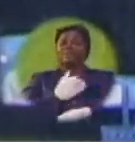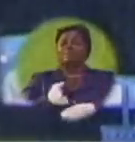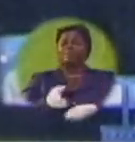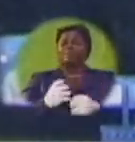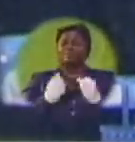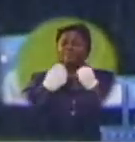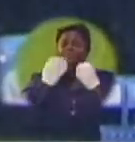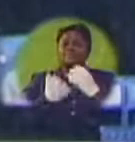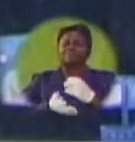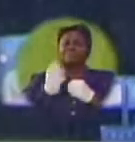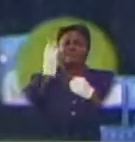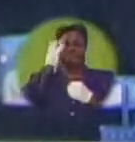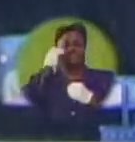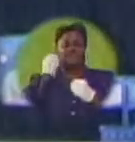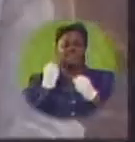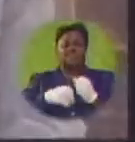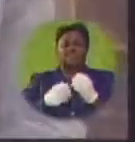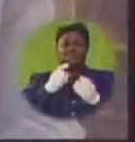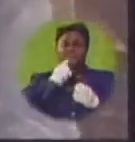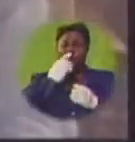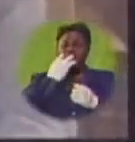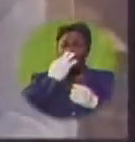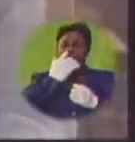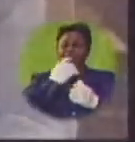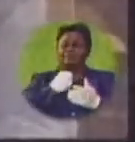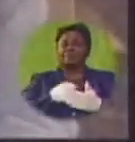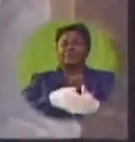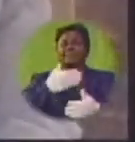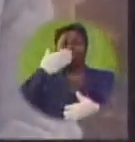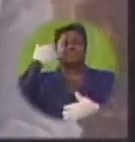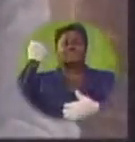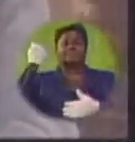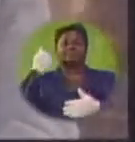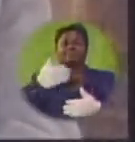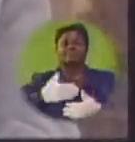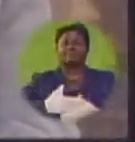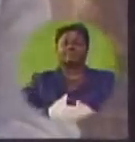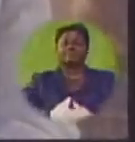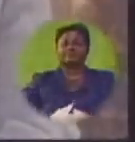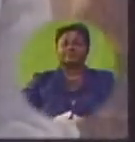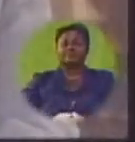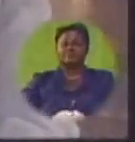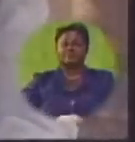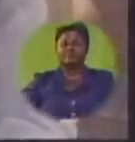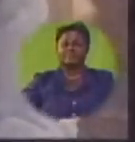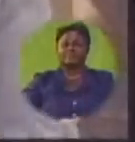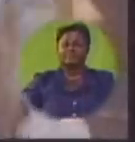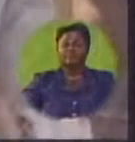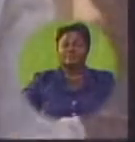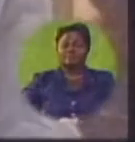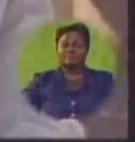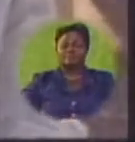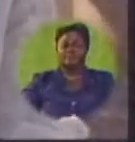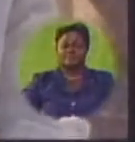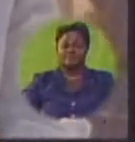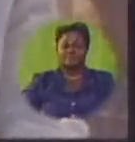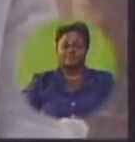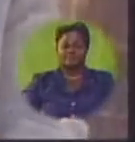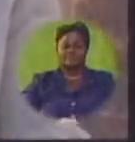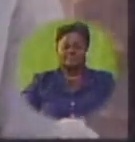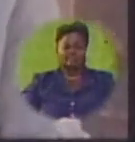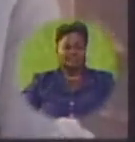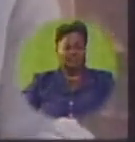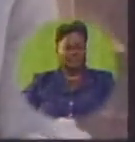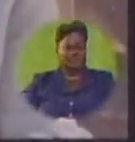experience a taste of the best. We can't cut off nightlife at midnight and say they must go home. If you come to English Harbor, for